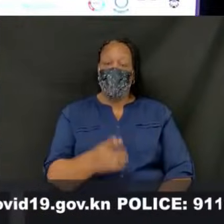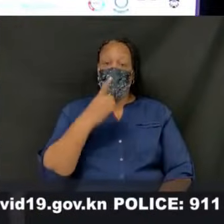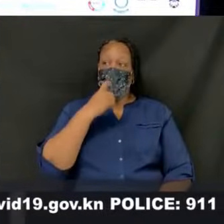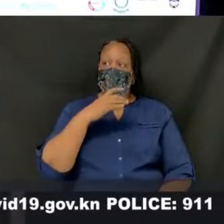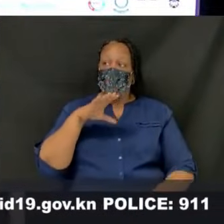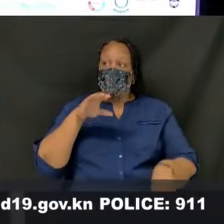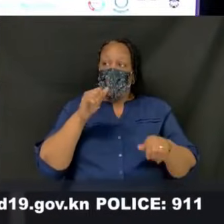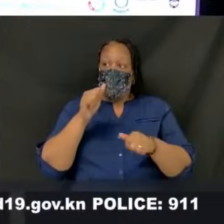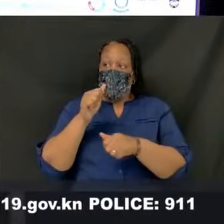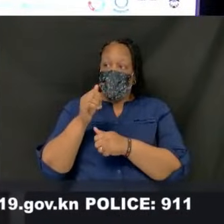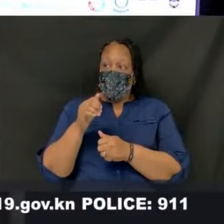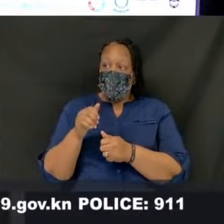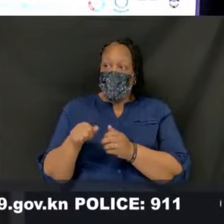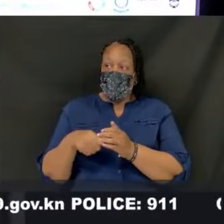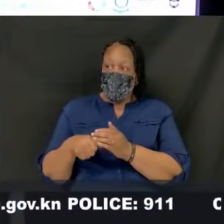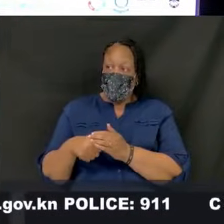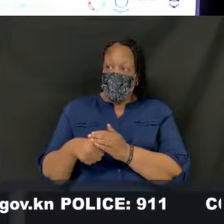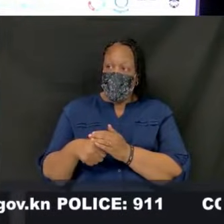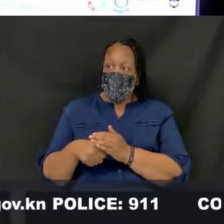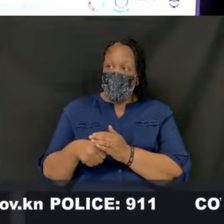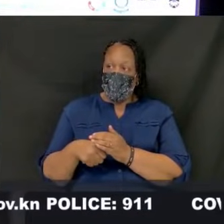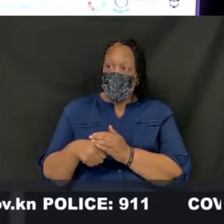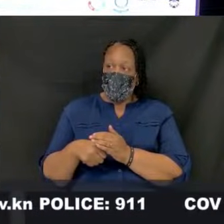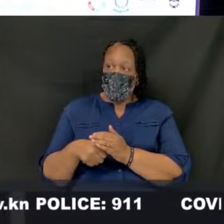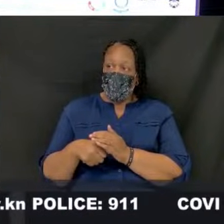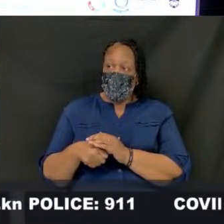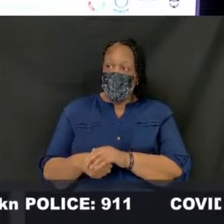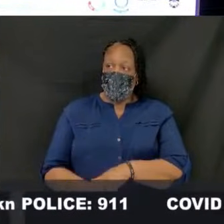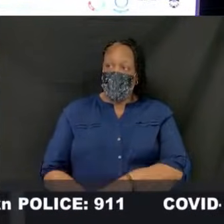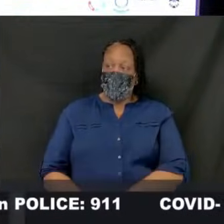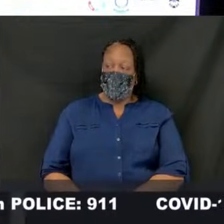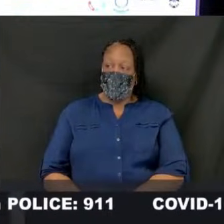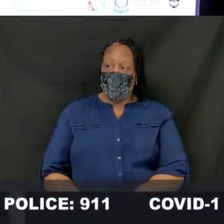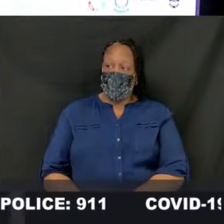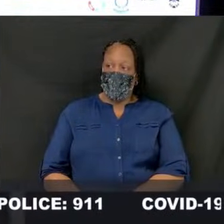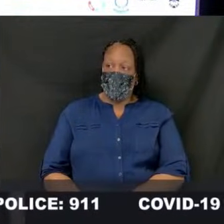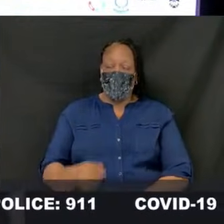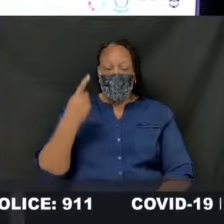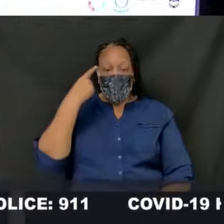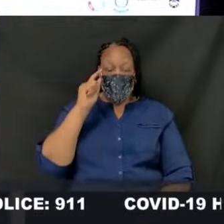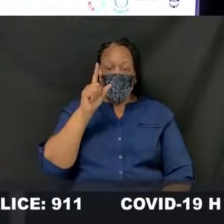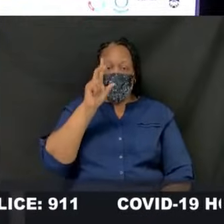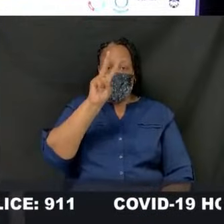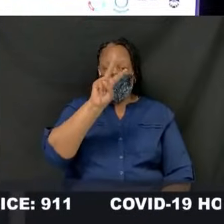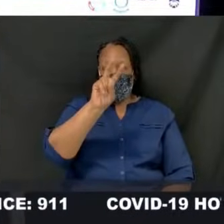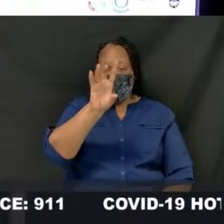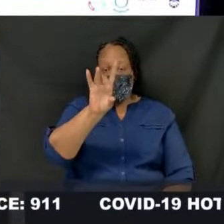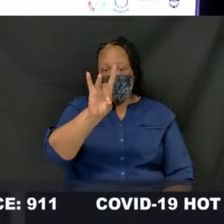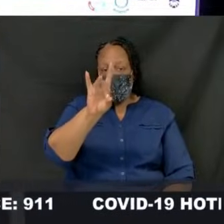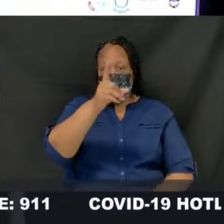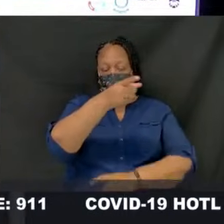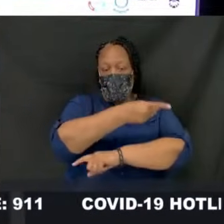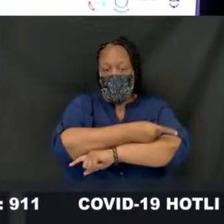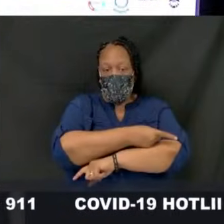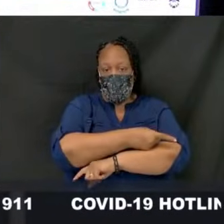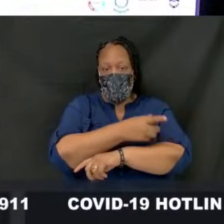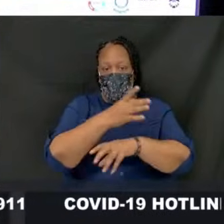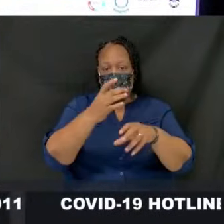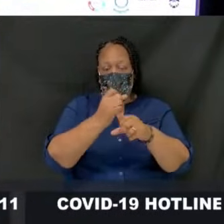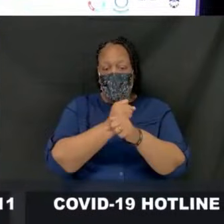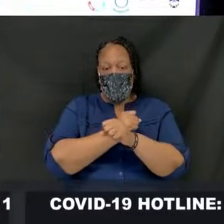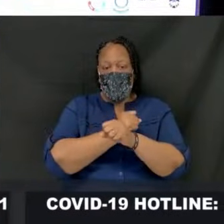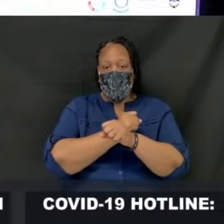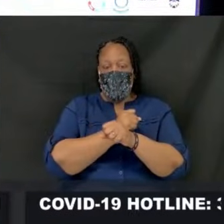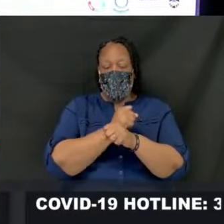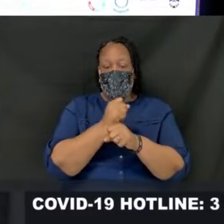circumstance be given priority to get the PCR test results? And the next one is, when will the